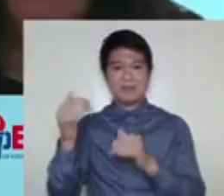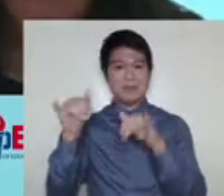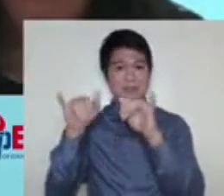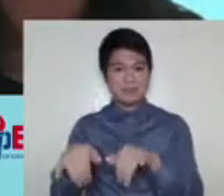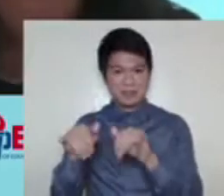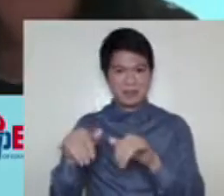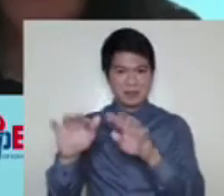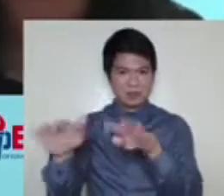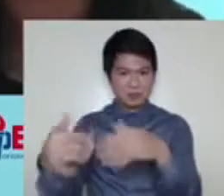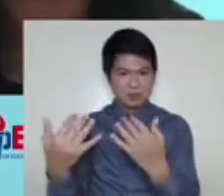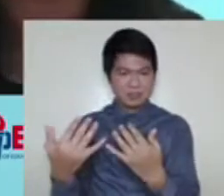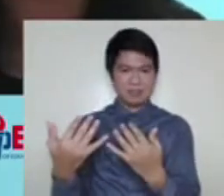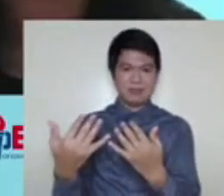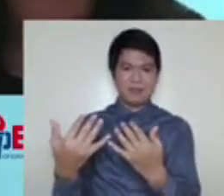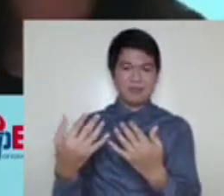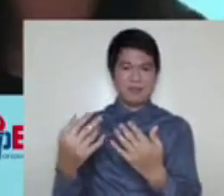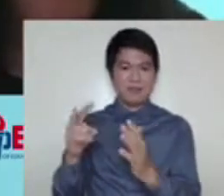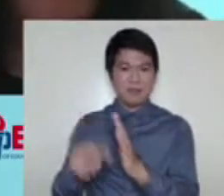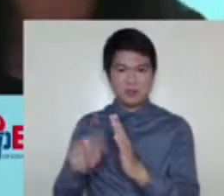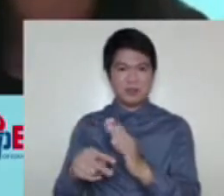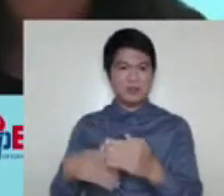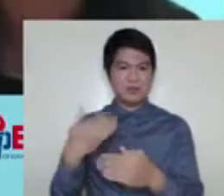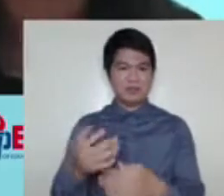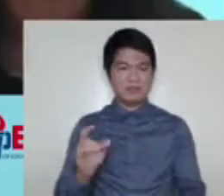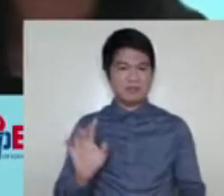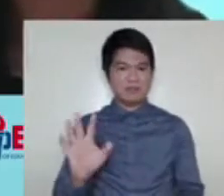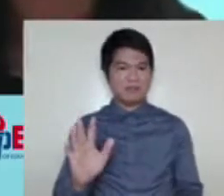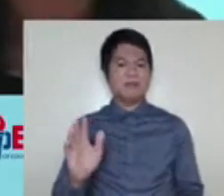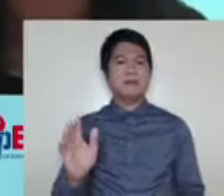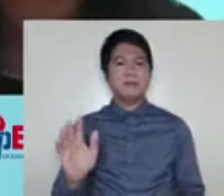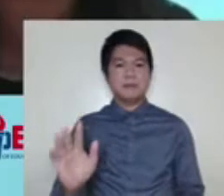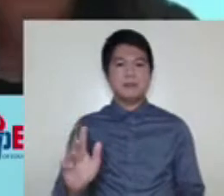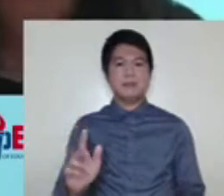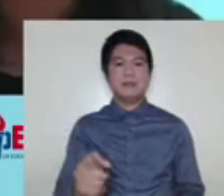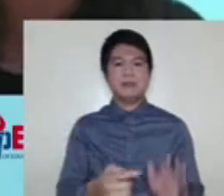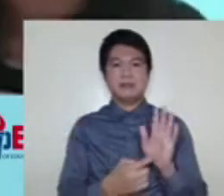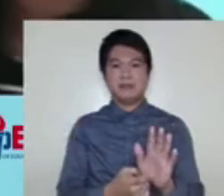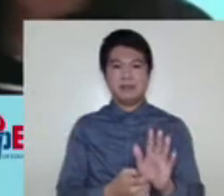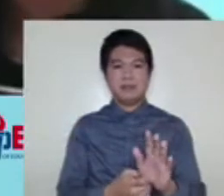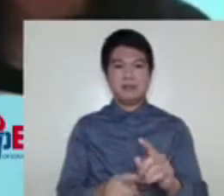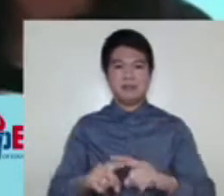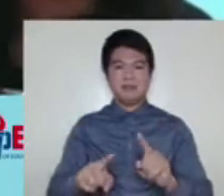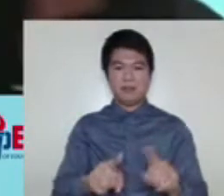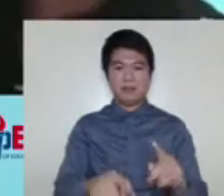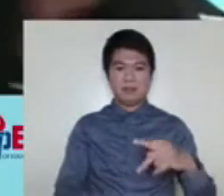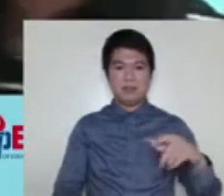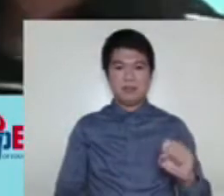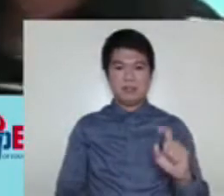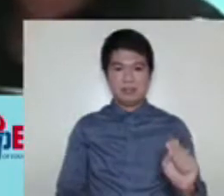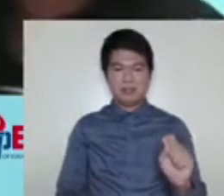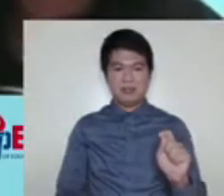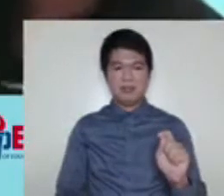will be now presenting to you the different PPST indicators for our full-time teacher